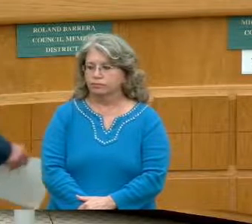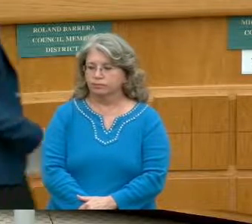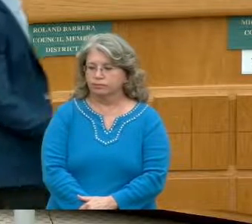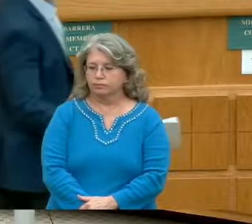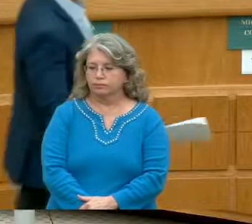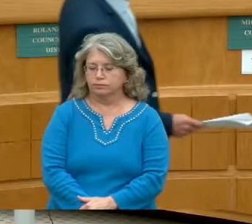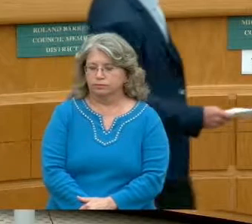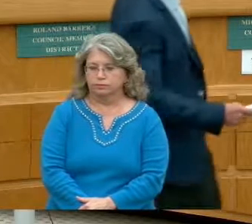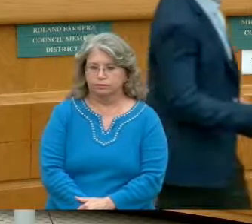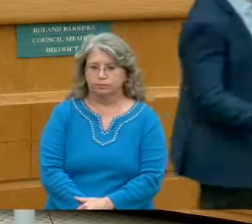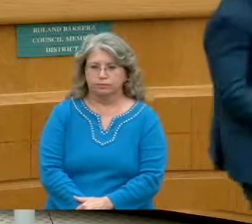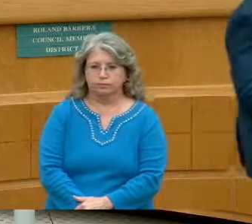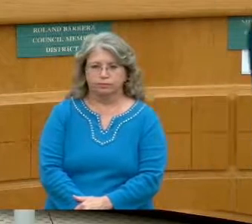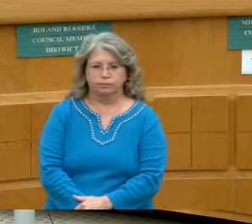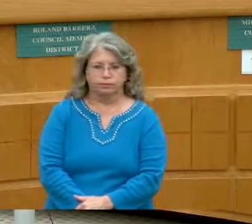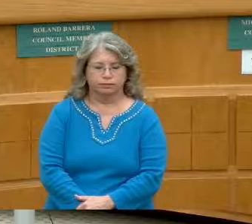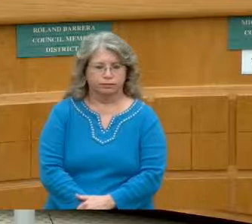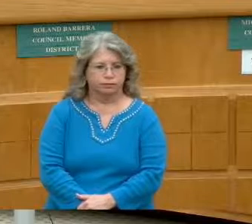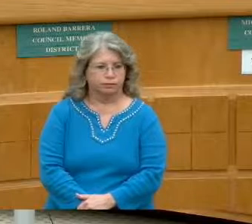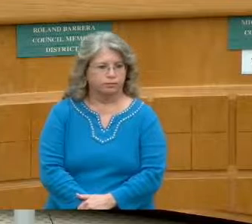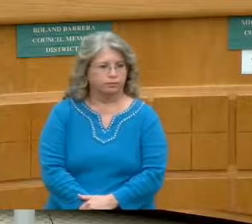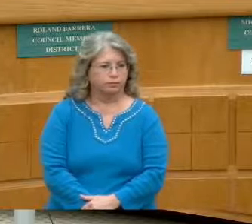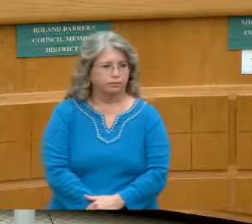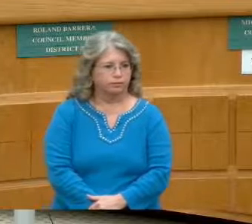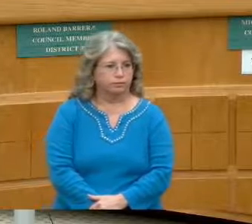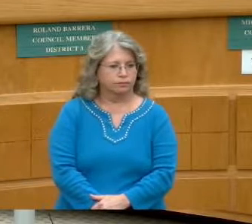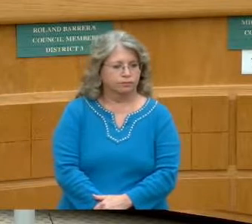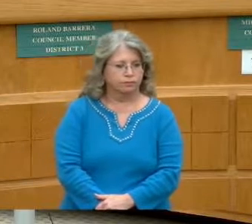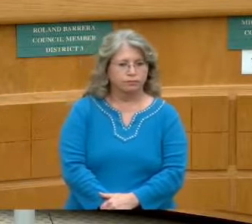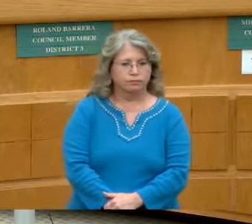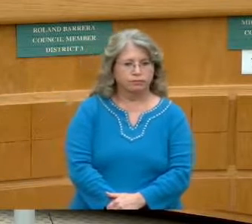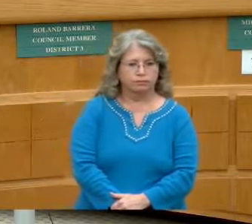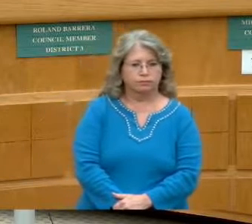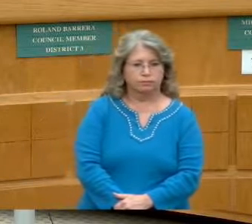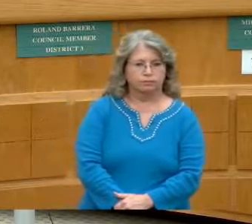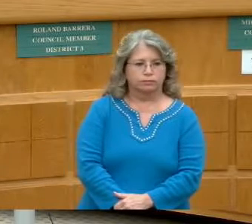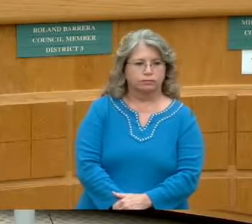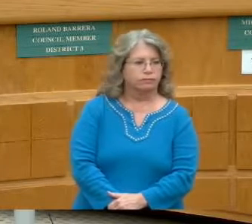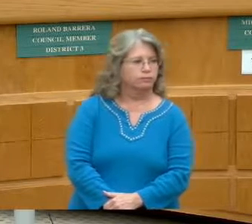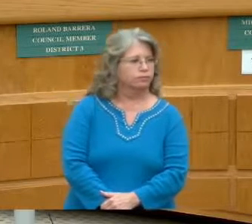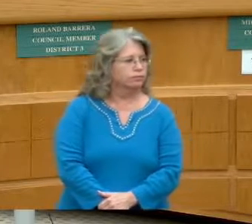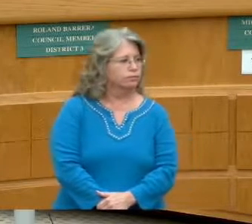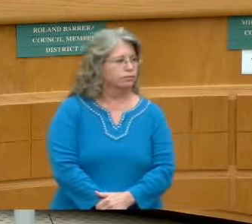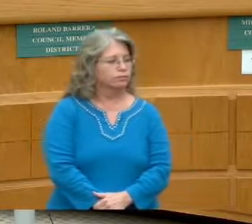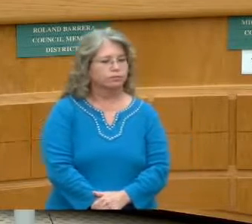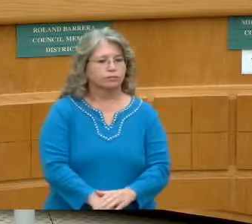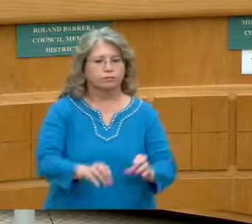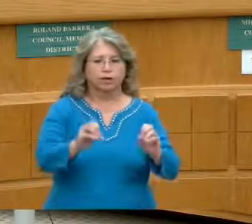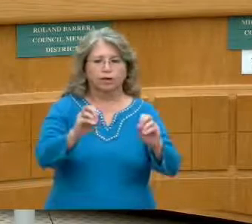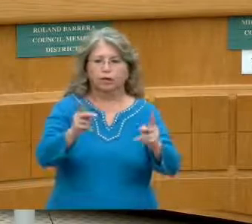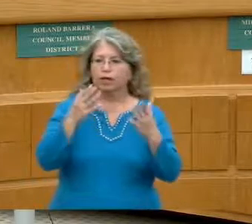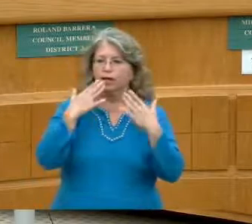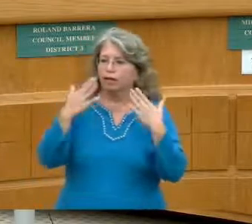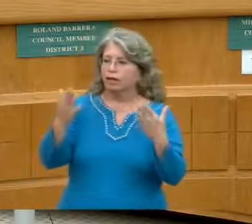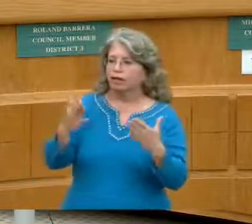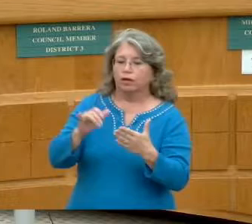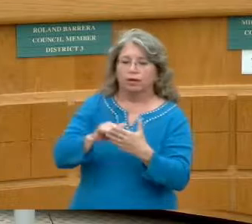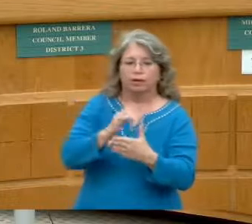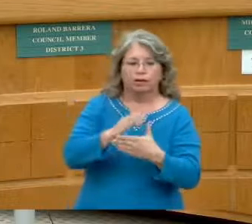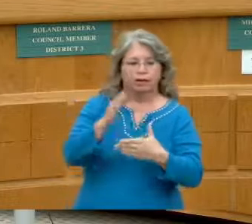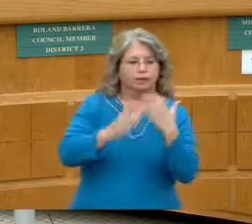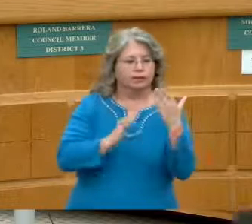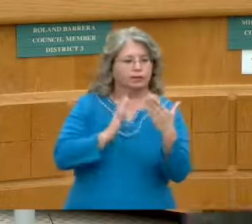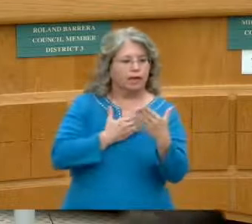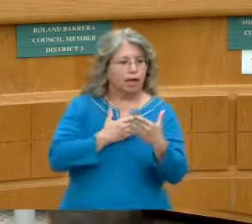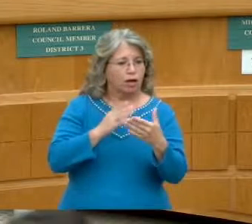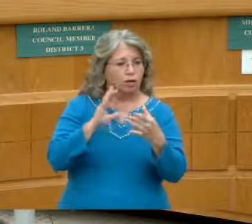vez son menos los resultados positivos. Esperamos que esta fase concluya pronto. Okay, thank you. That concludes our